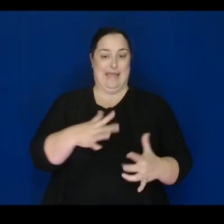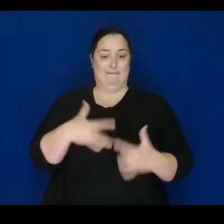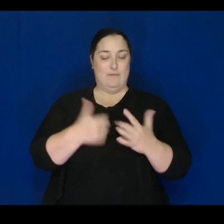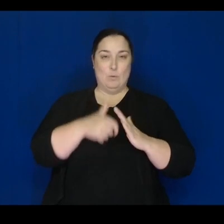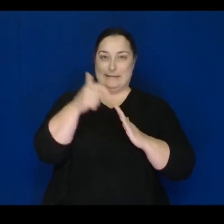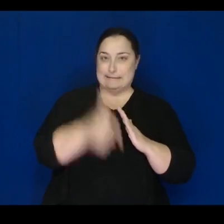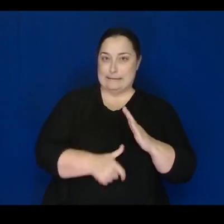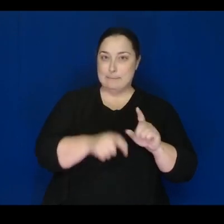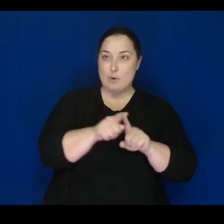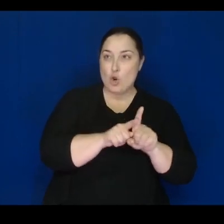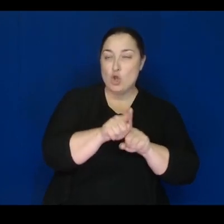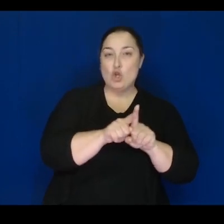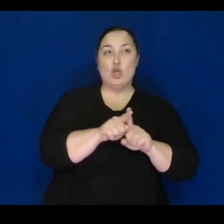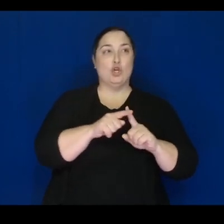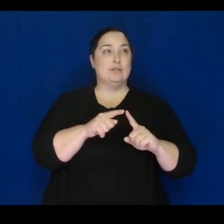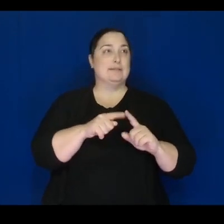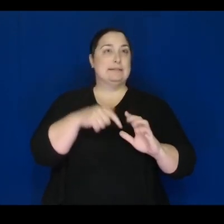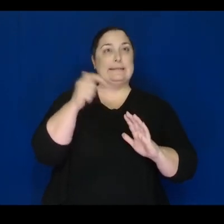deeper appreciation,